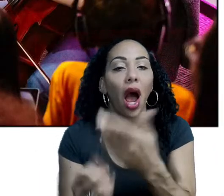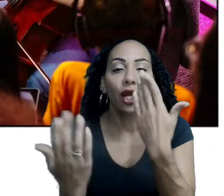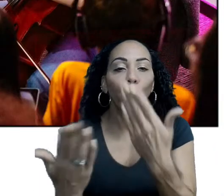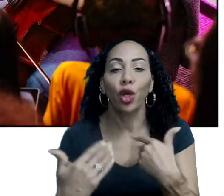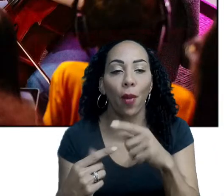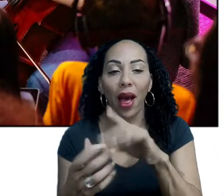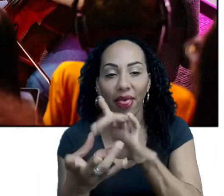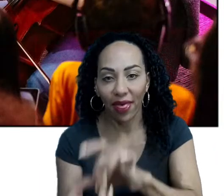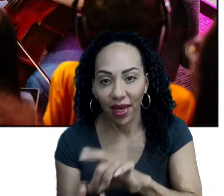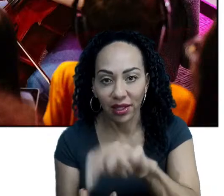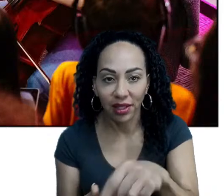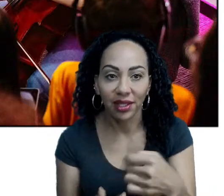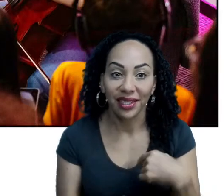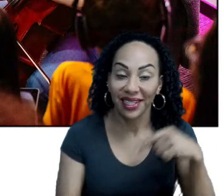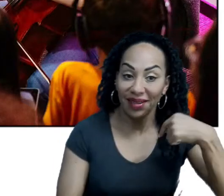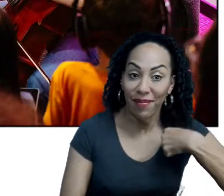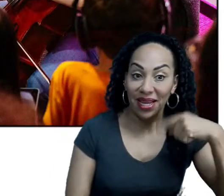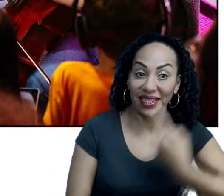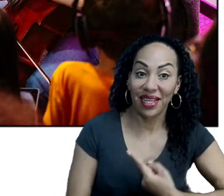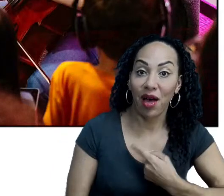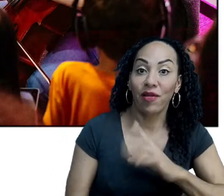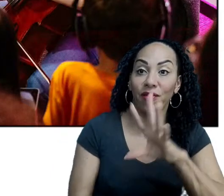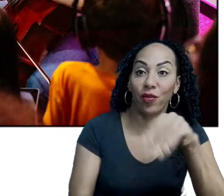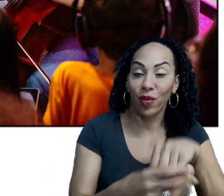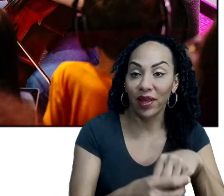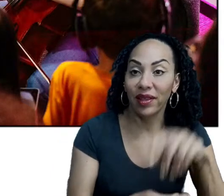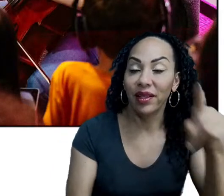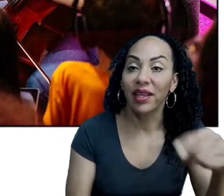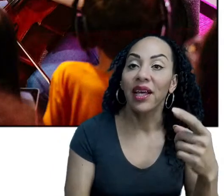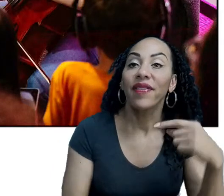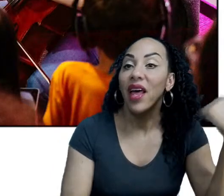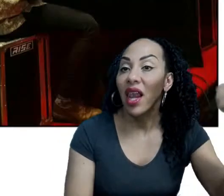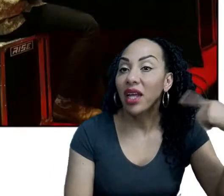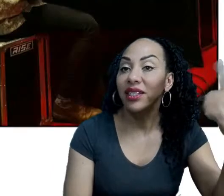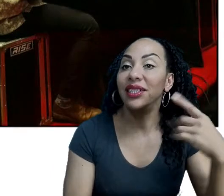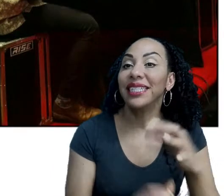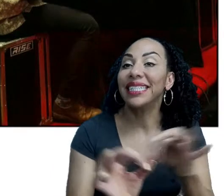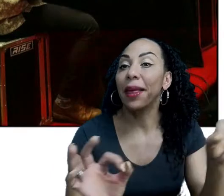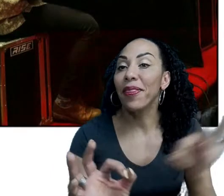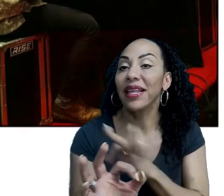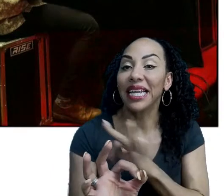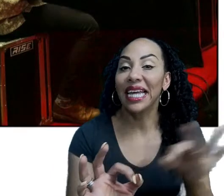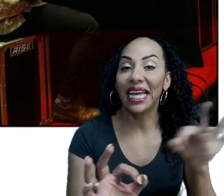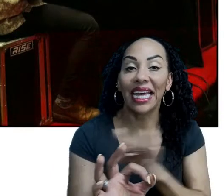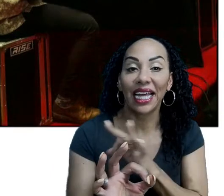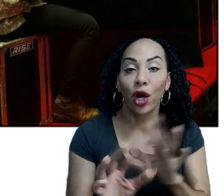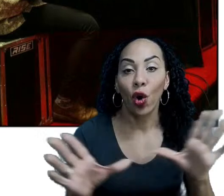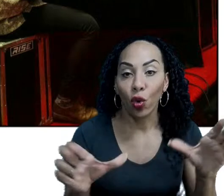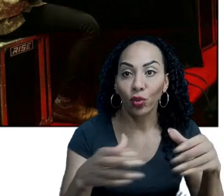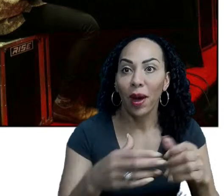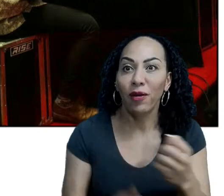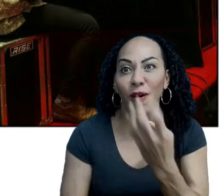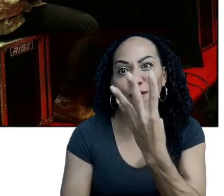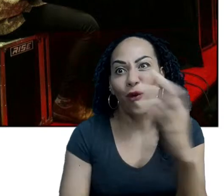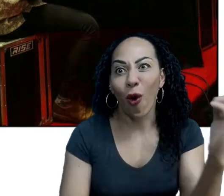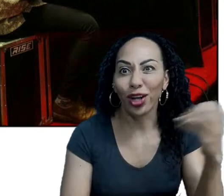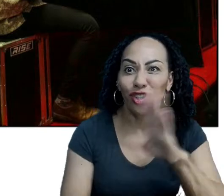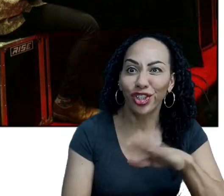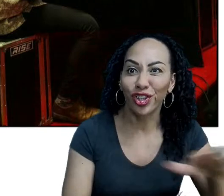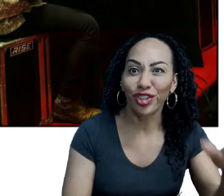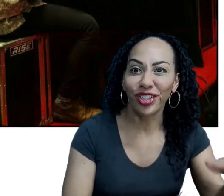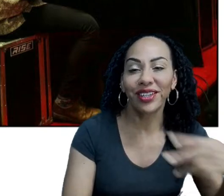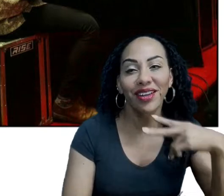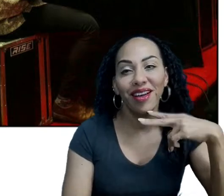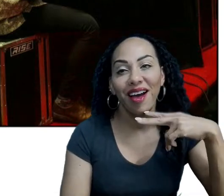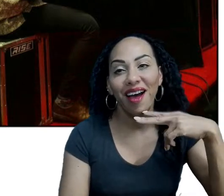cellist at the London Symphony Orchestra with about 400 school children in an afternoon. This is me making instruments out of scrap